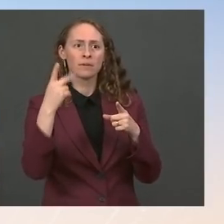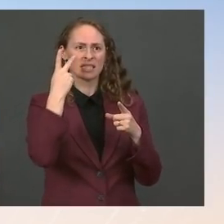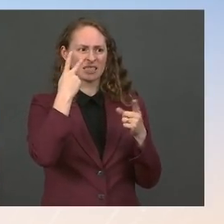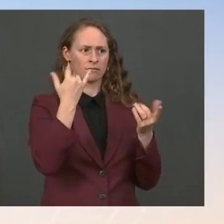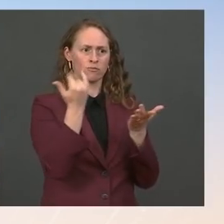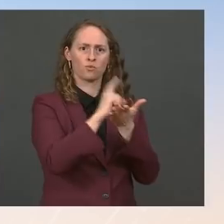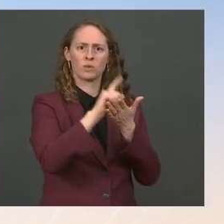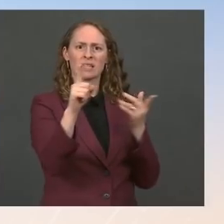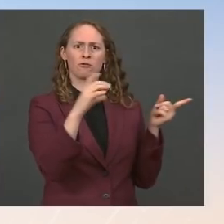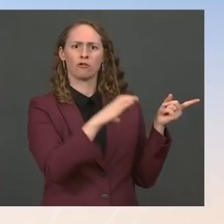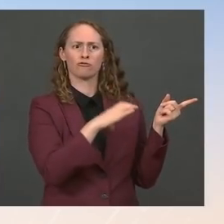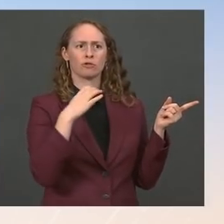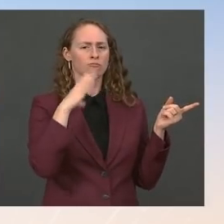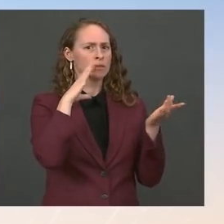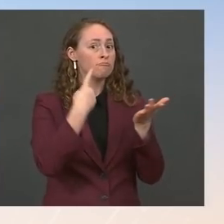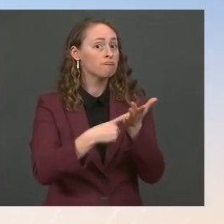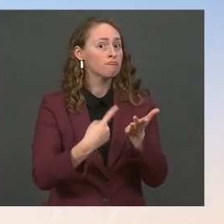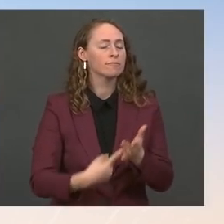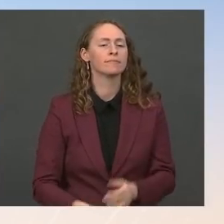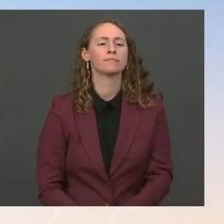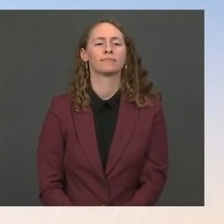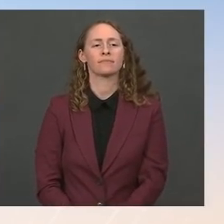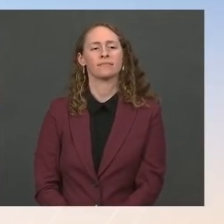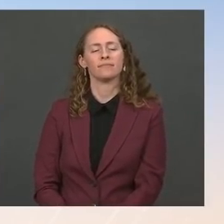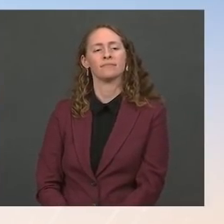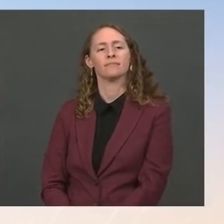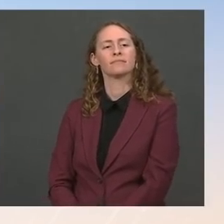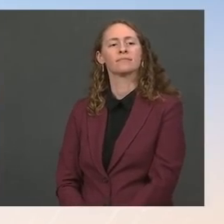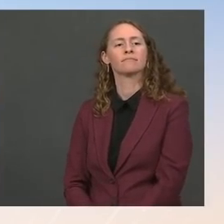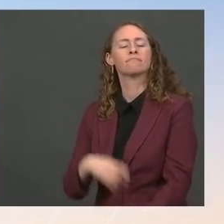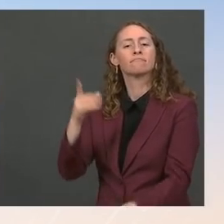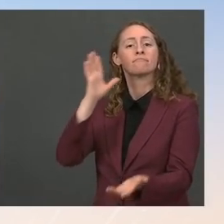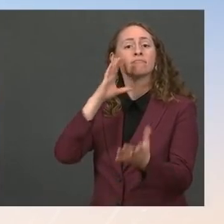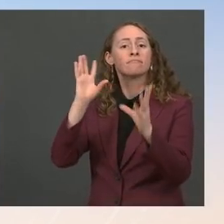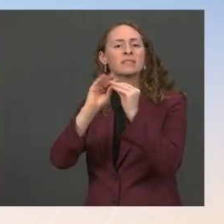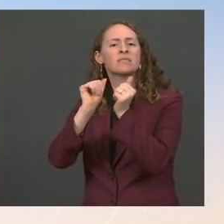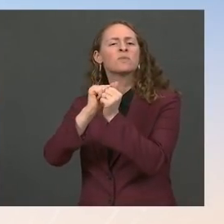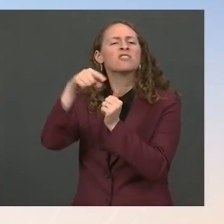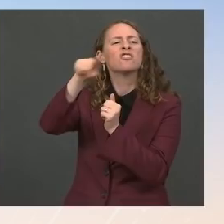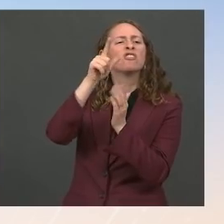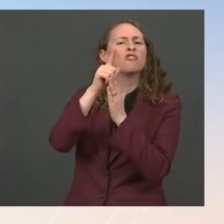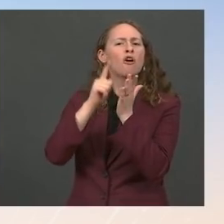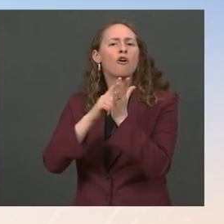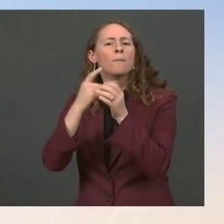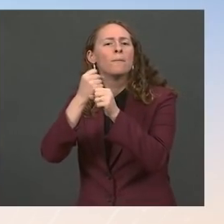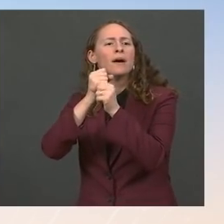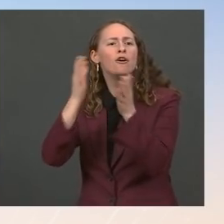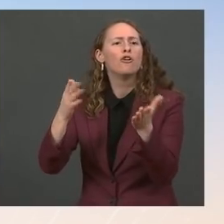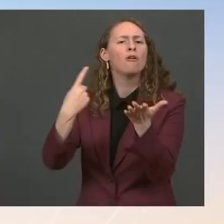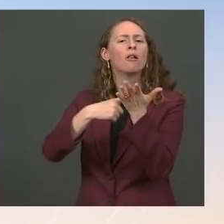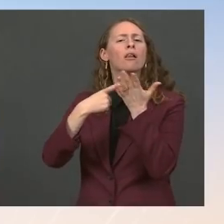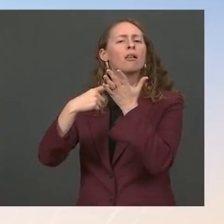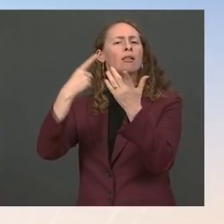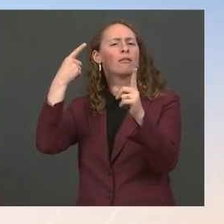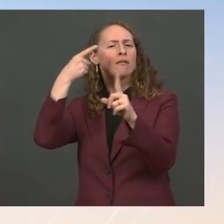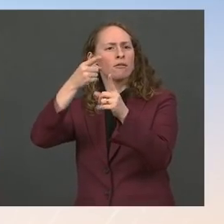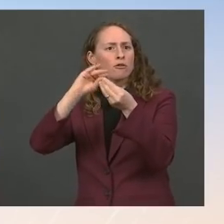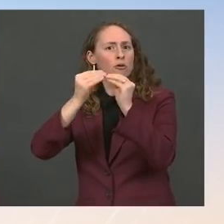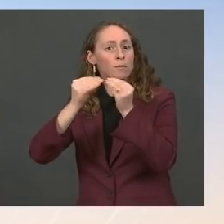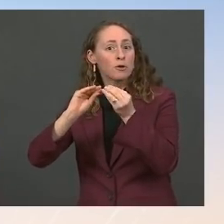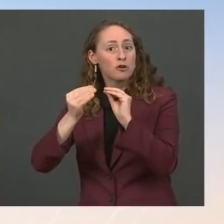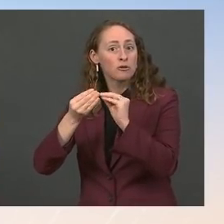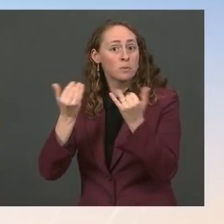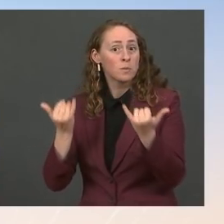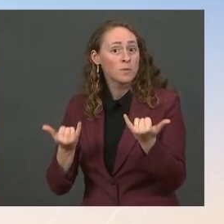the goal of these meetings with lawmakers today to come to an agreement on a top line number by today? Our goal is to continue to